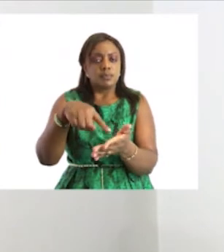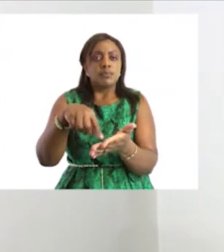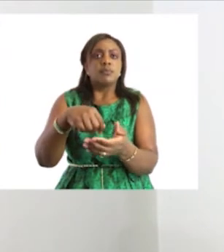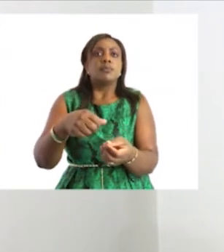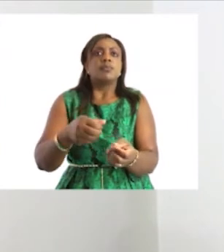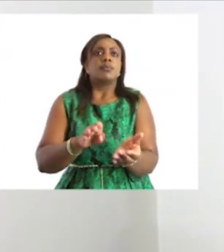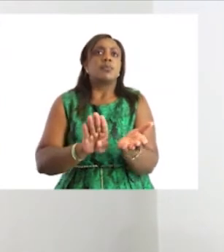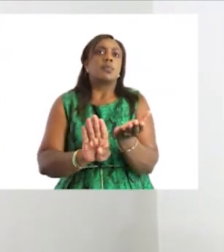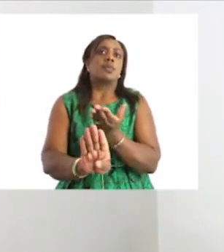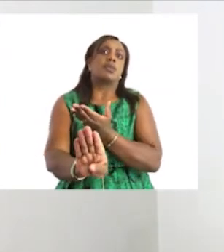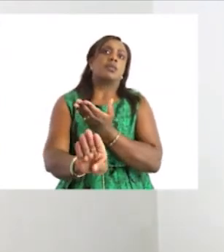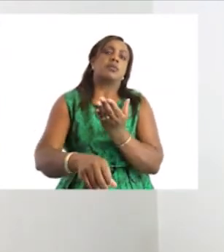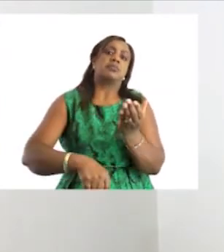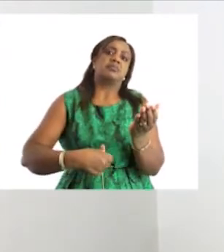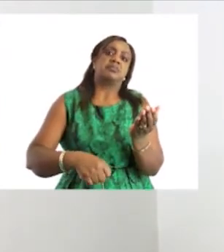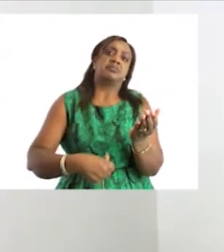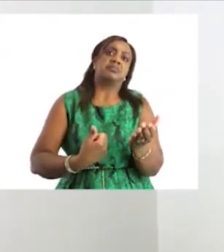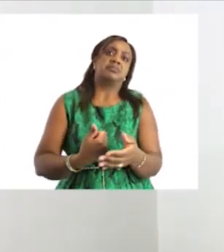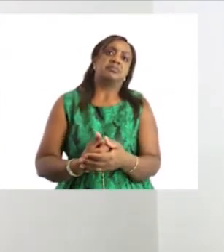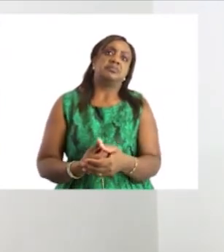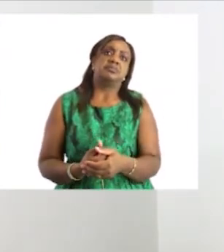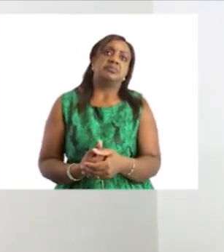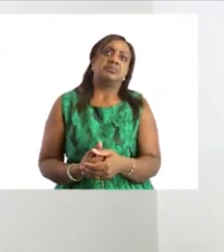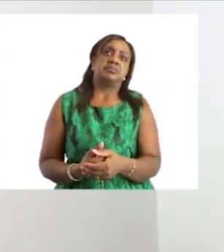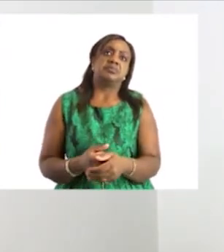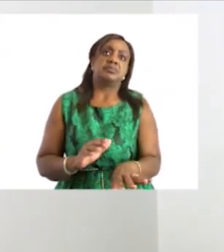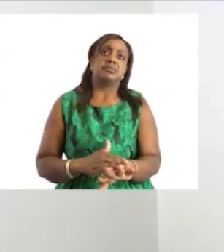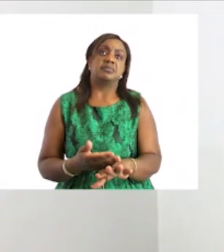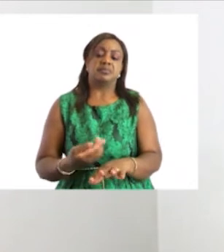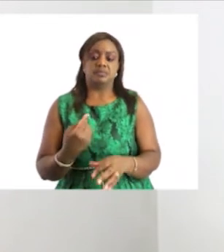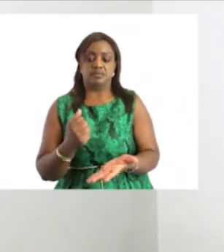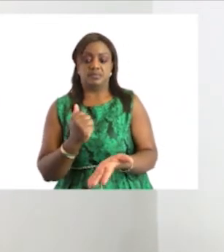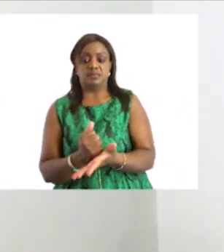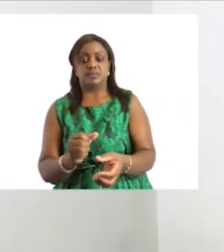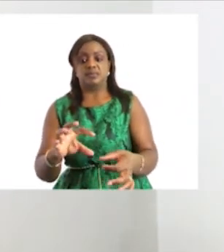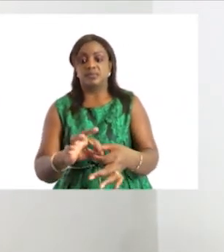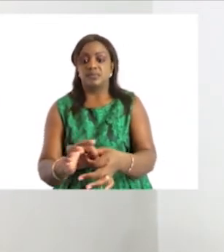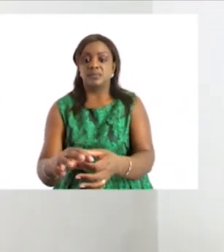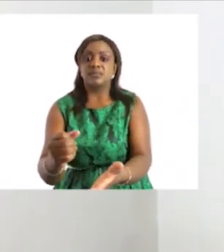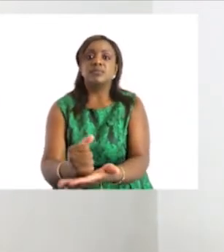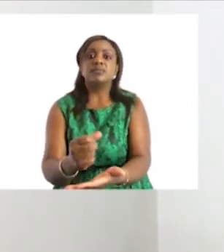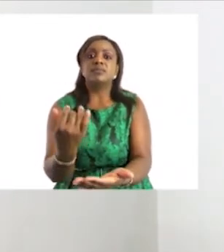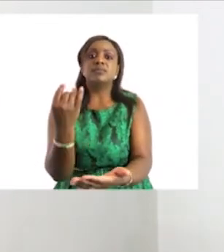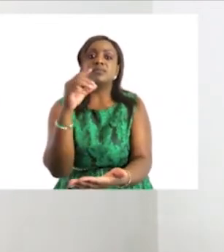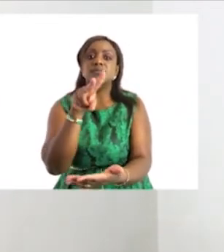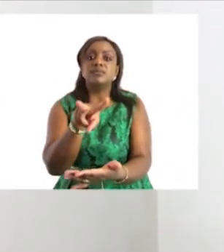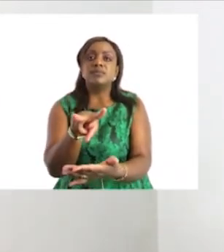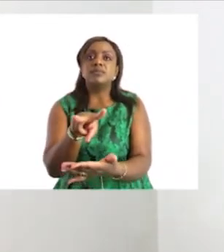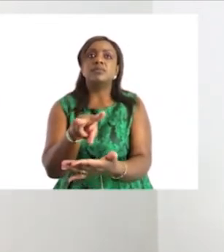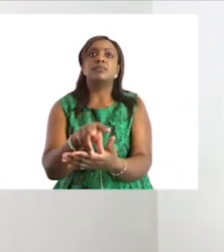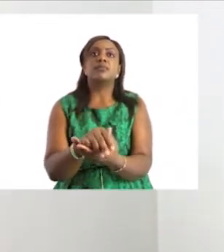you from a certain disease. Like for instance, right now, we are sitting at homes in panic of